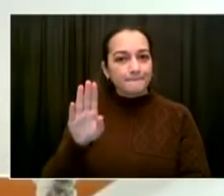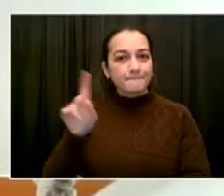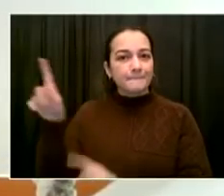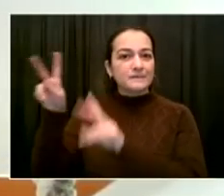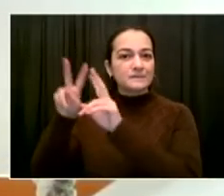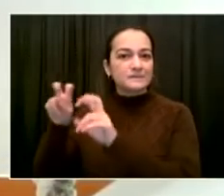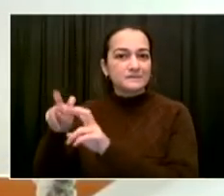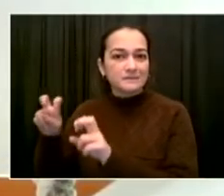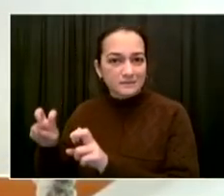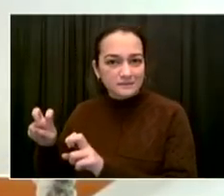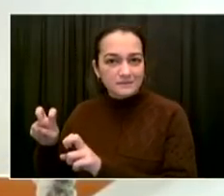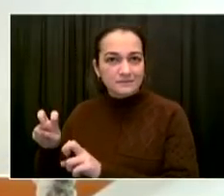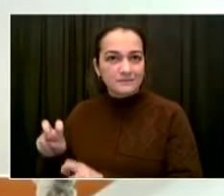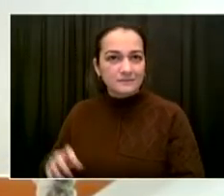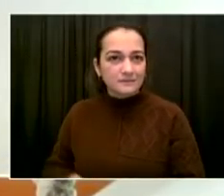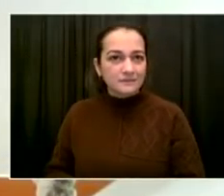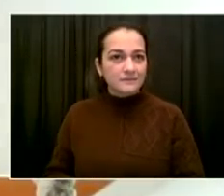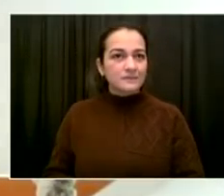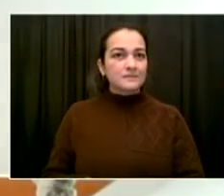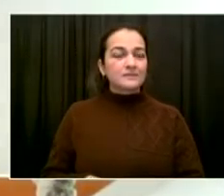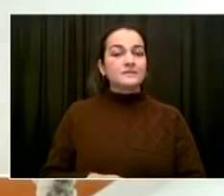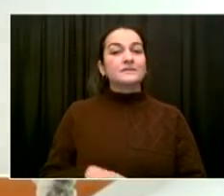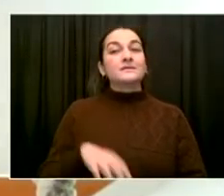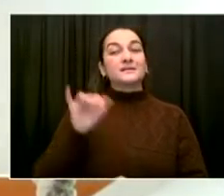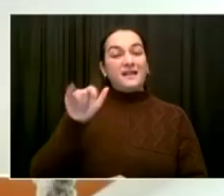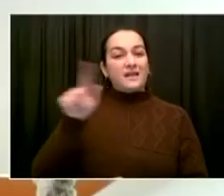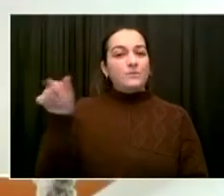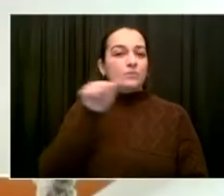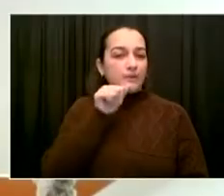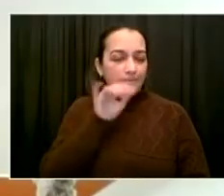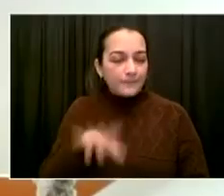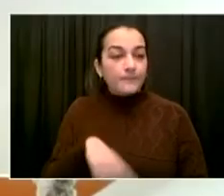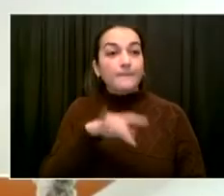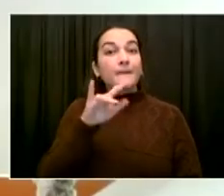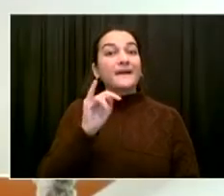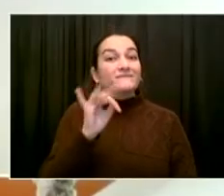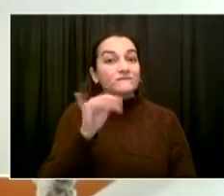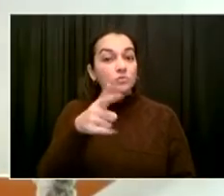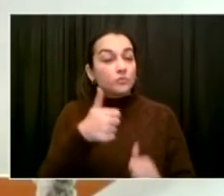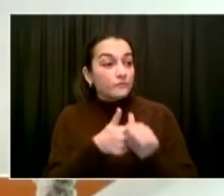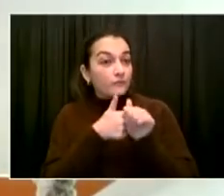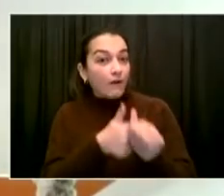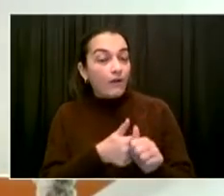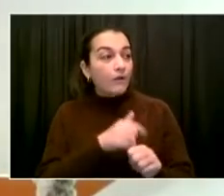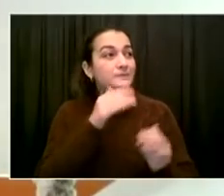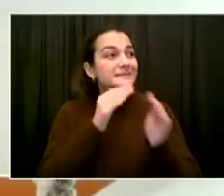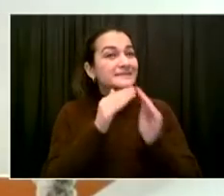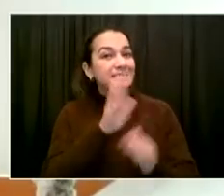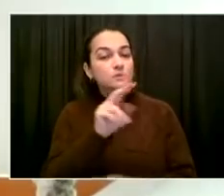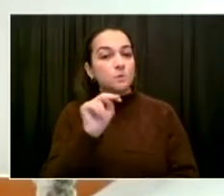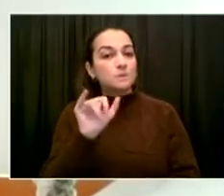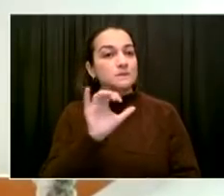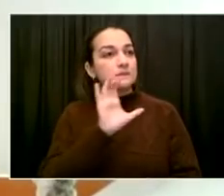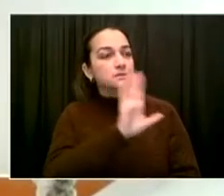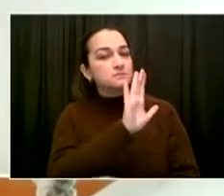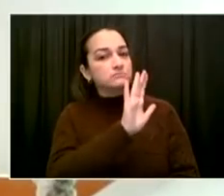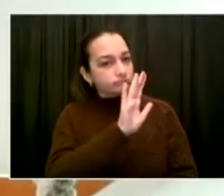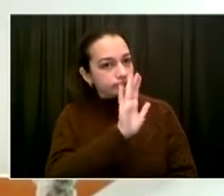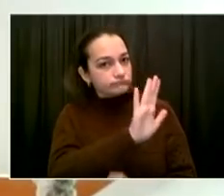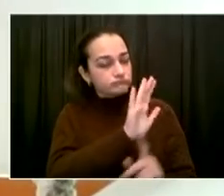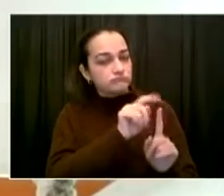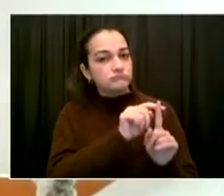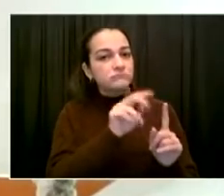within 12 to 18 hours, and most of them have rapid testing. All 70 of my mobile units have rapid testing, PCR testing, and saliva